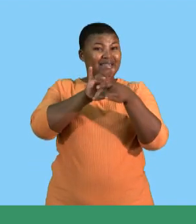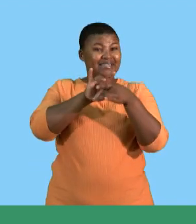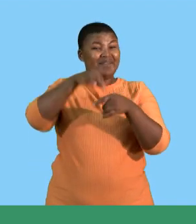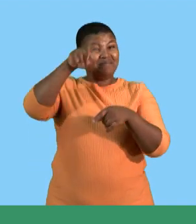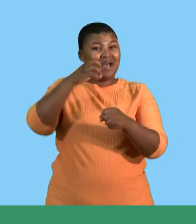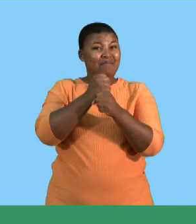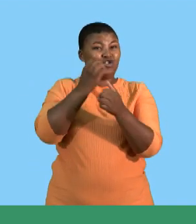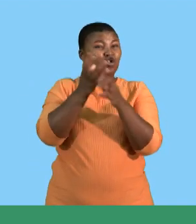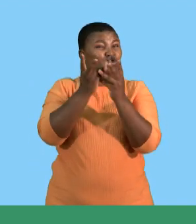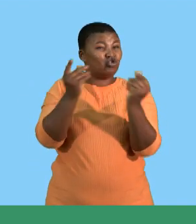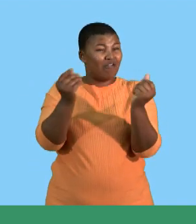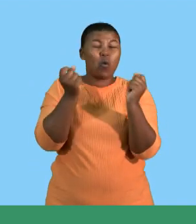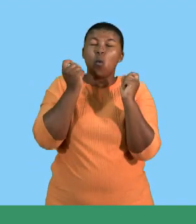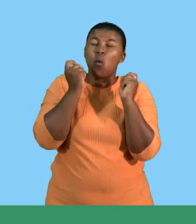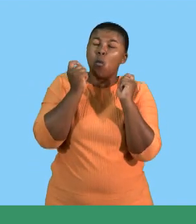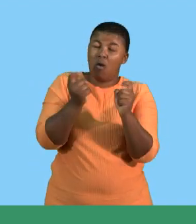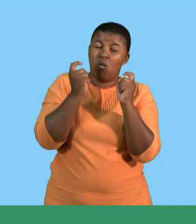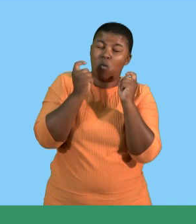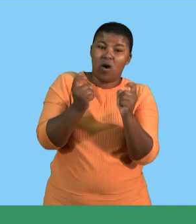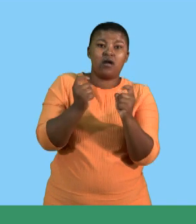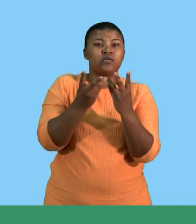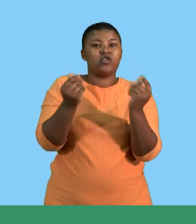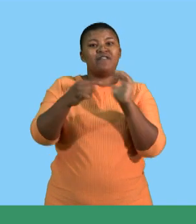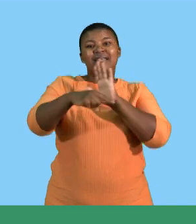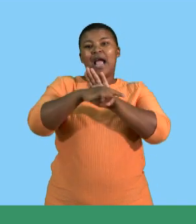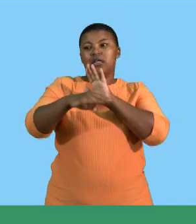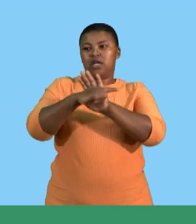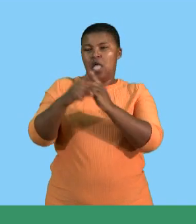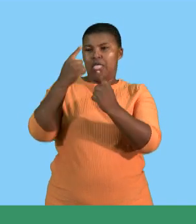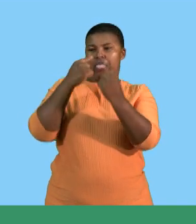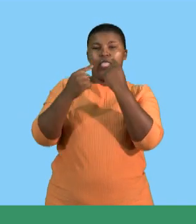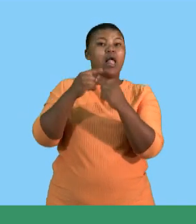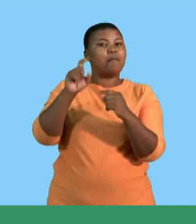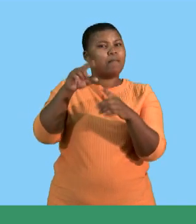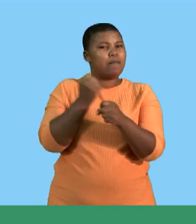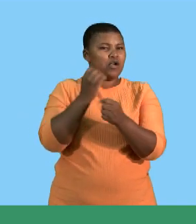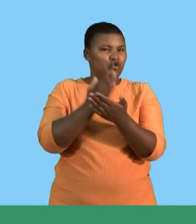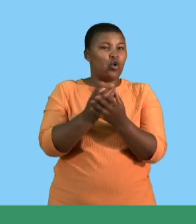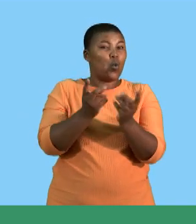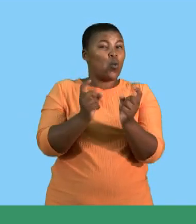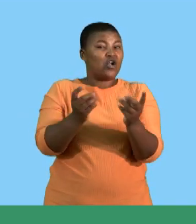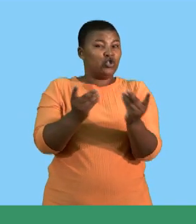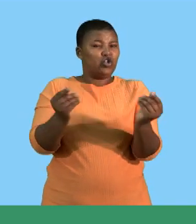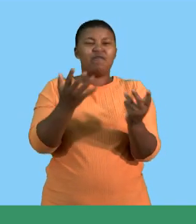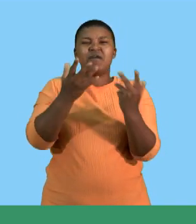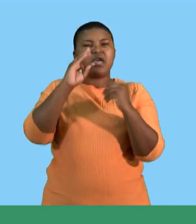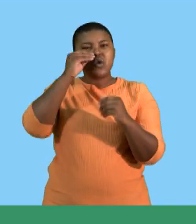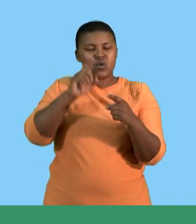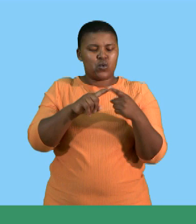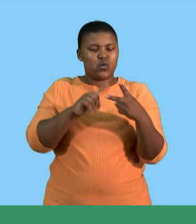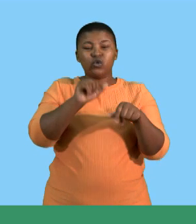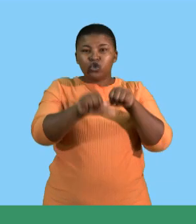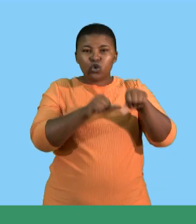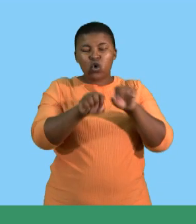publicity there might be. So anything that happens that can be reported on in the news or that you can see on social media